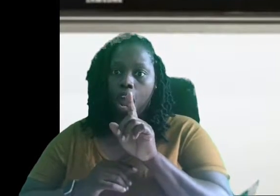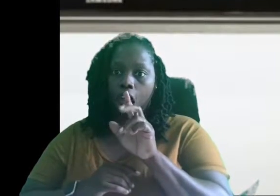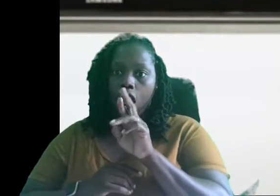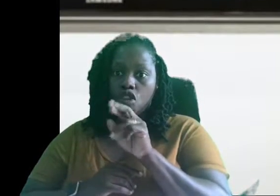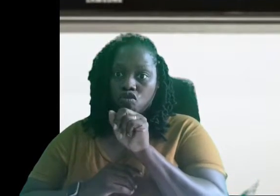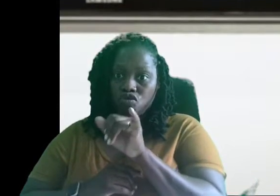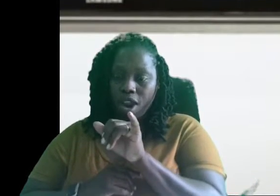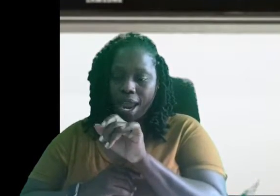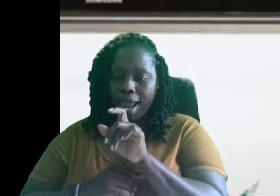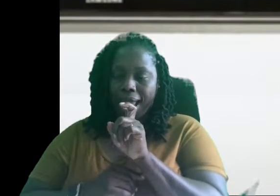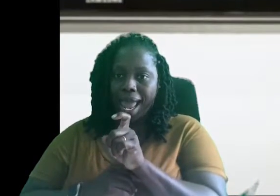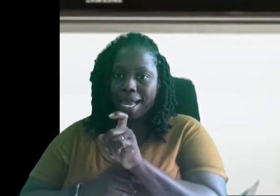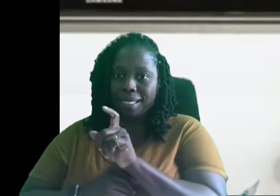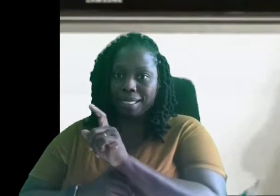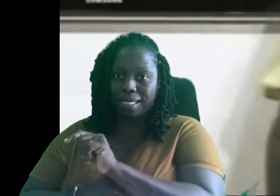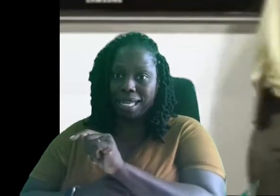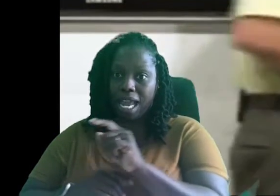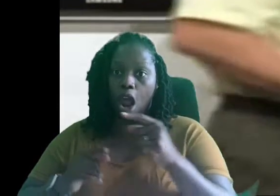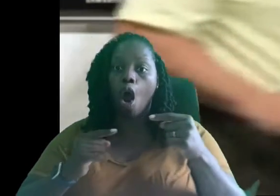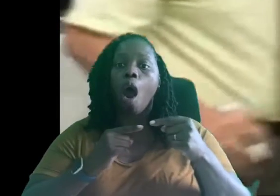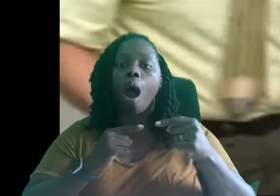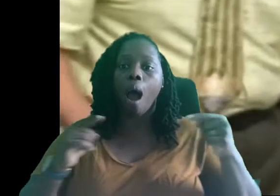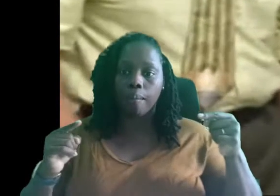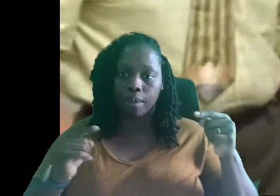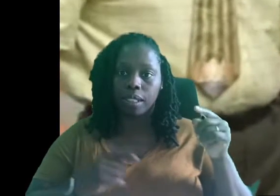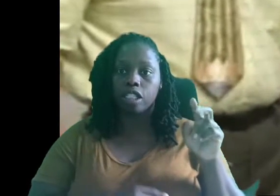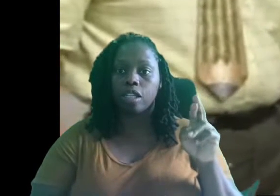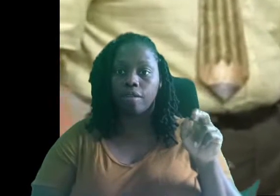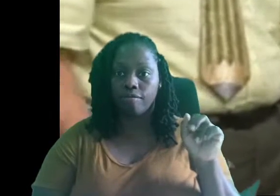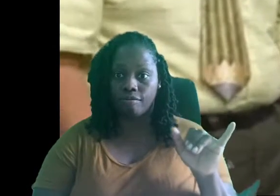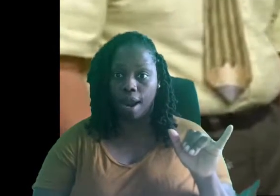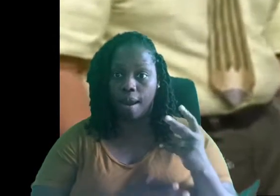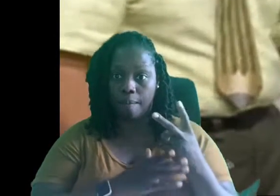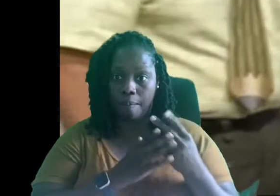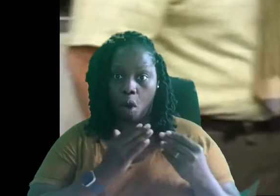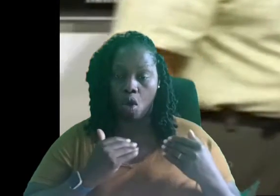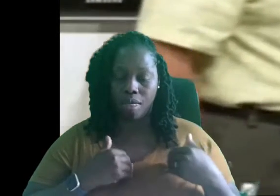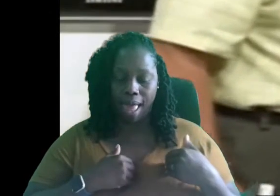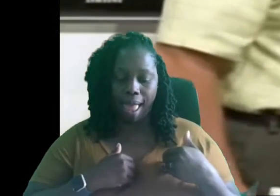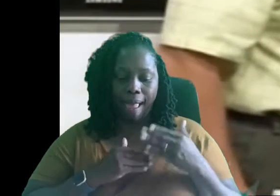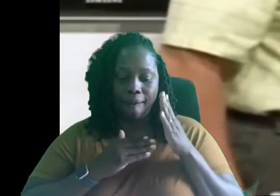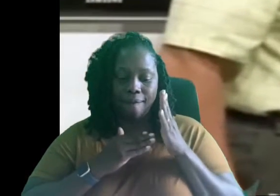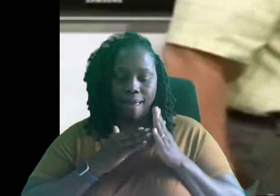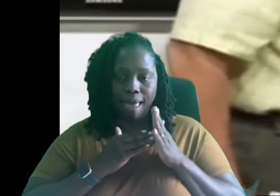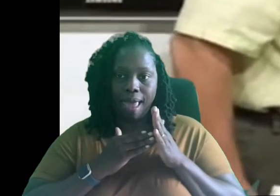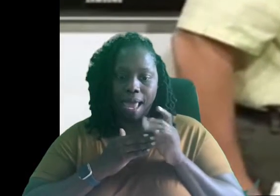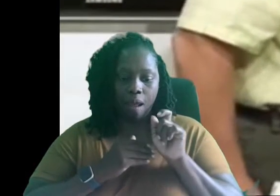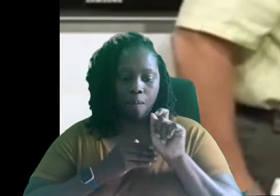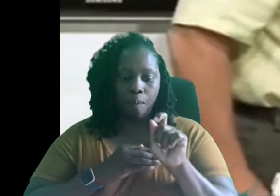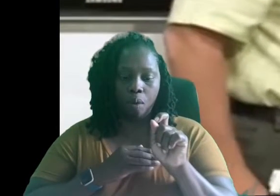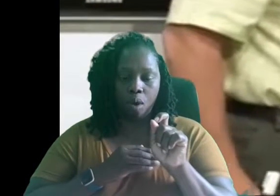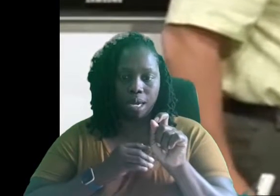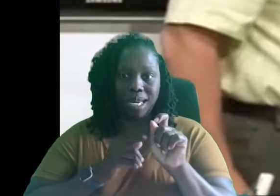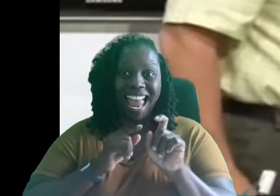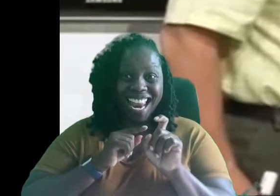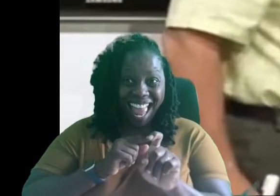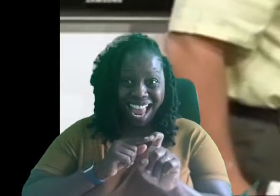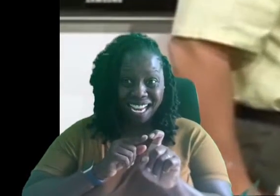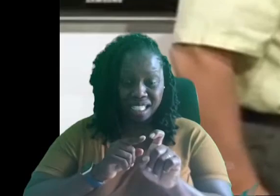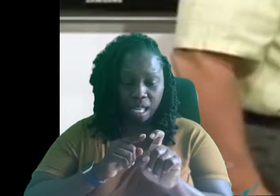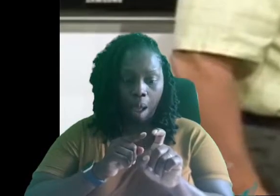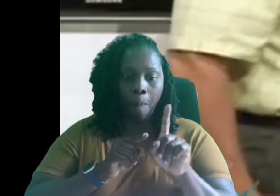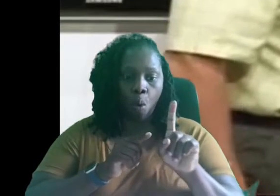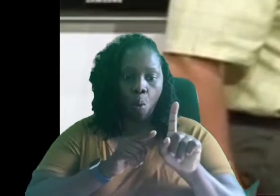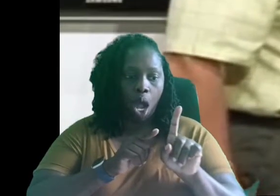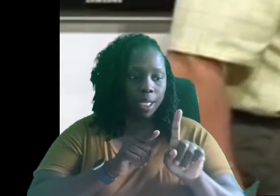XT are opposite rays. They both have their end point at